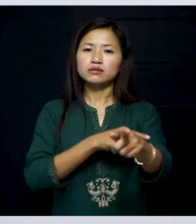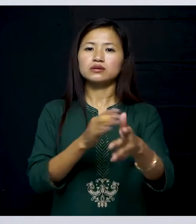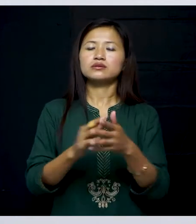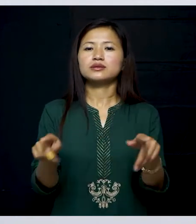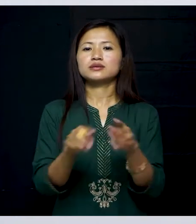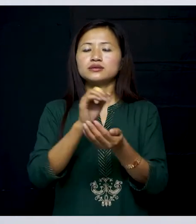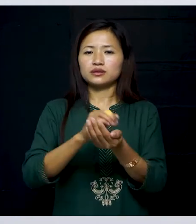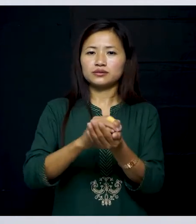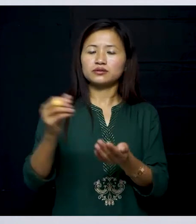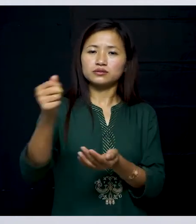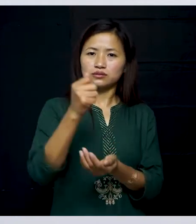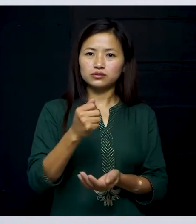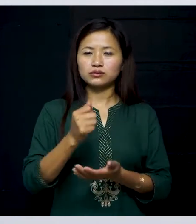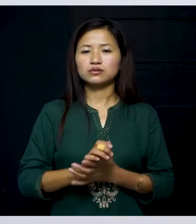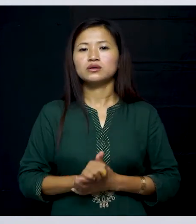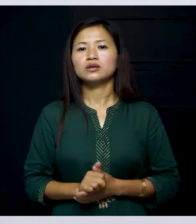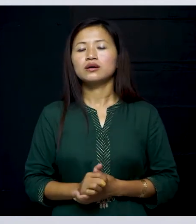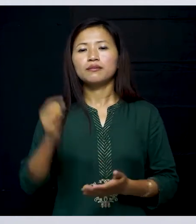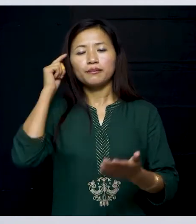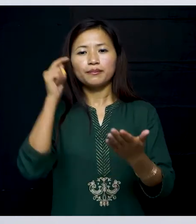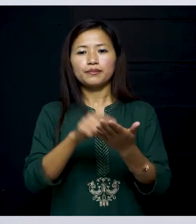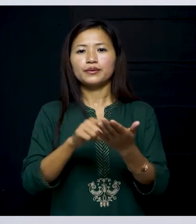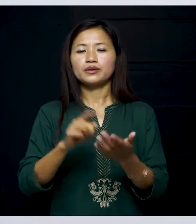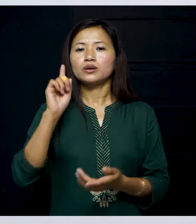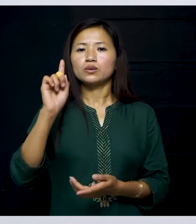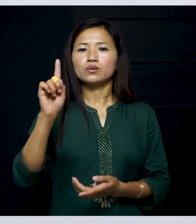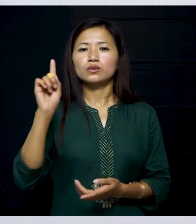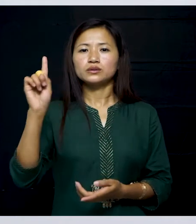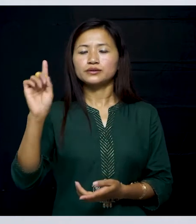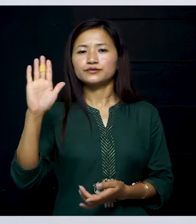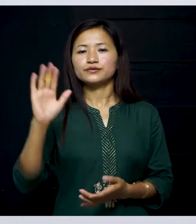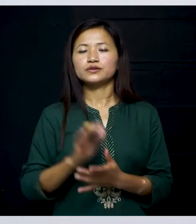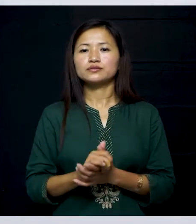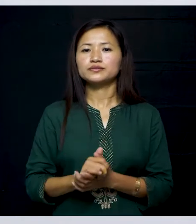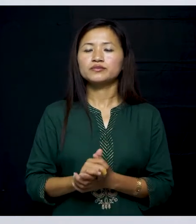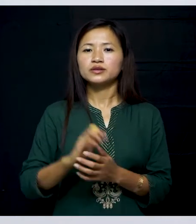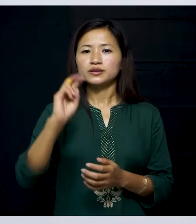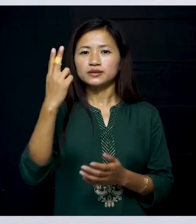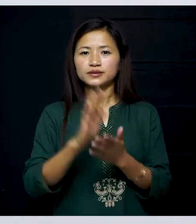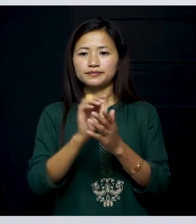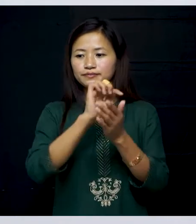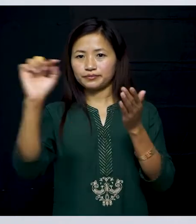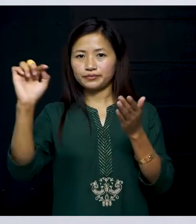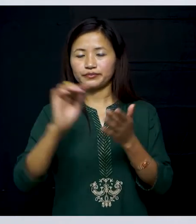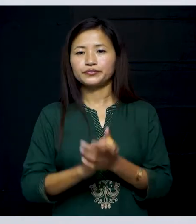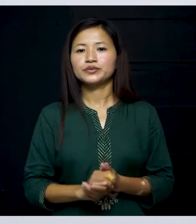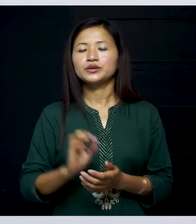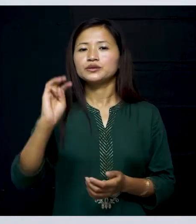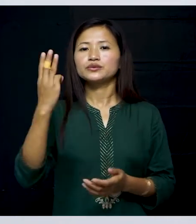is kept under control. I want you to mark that in page number 115, the second paragraph. It is just a